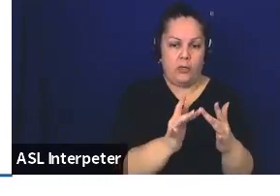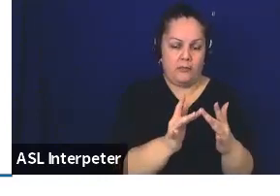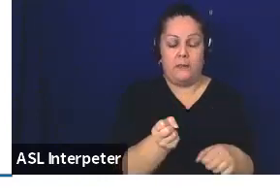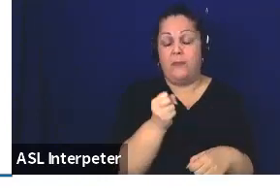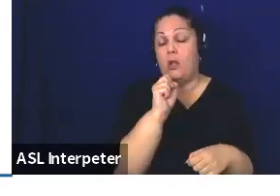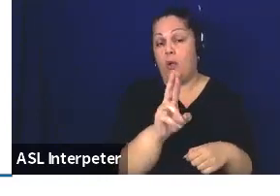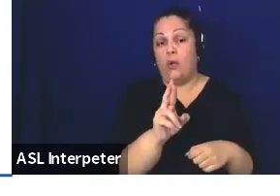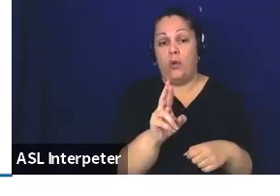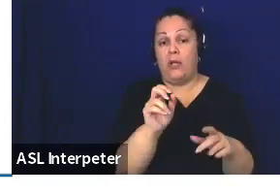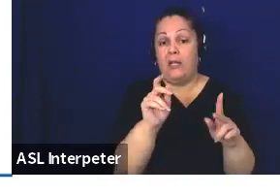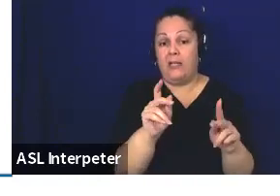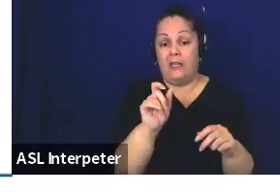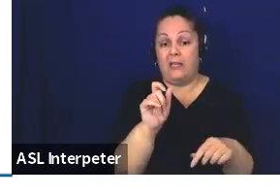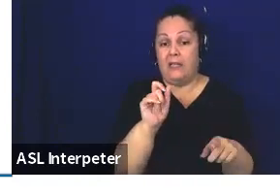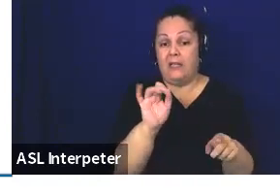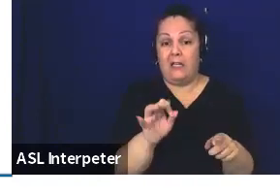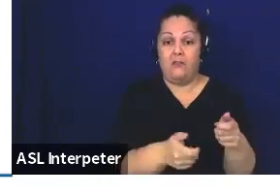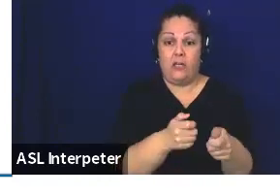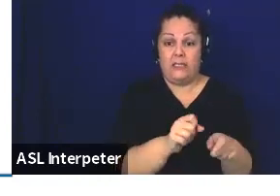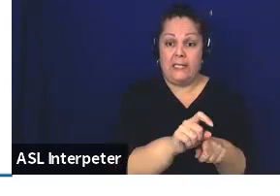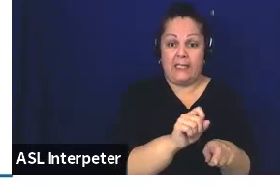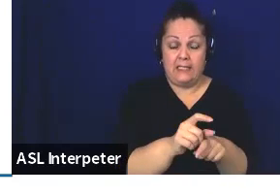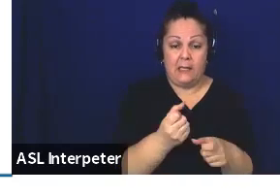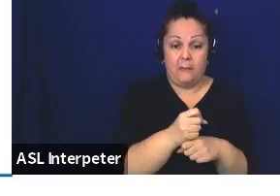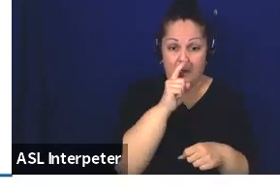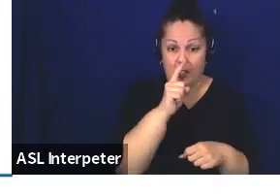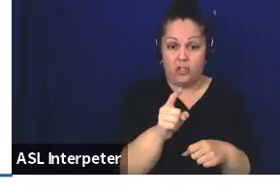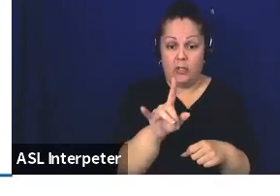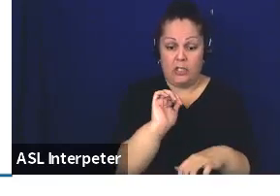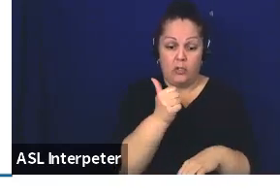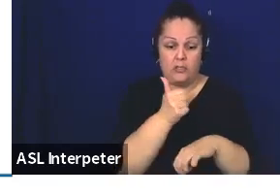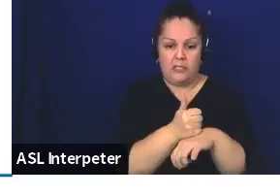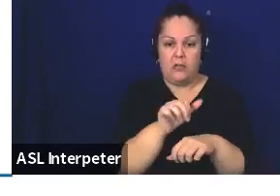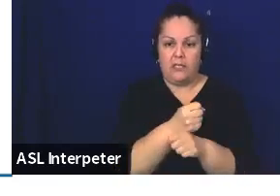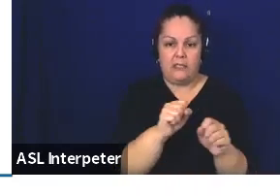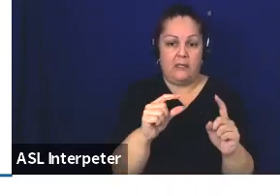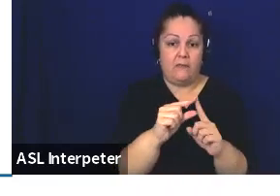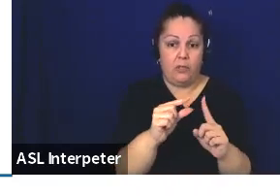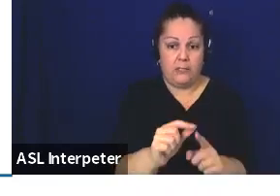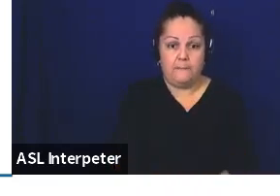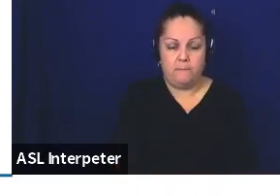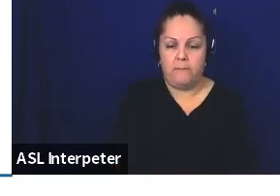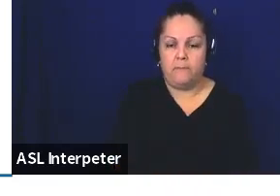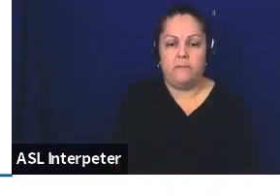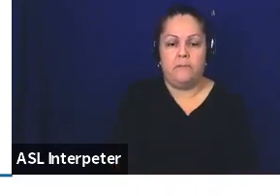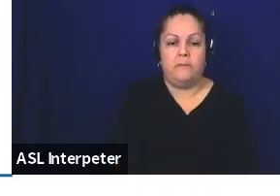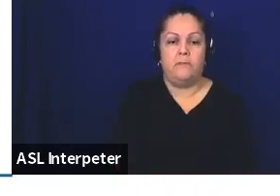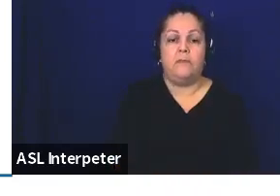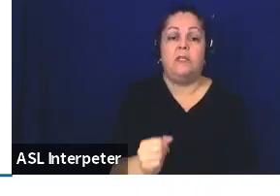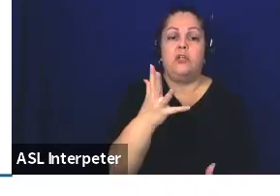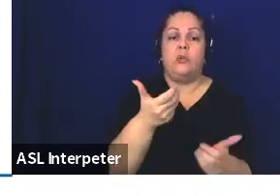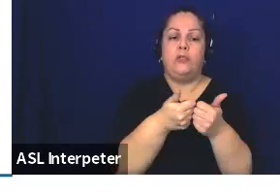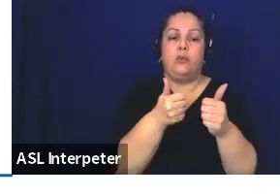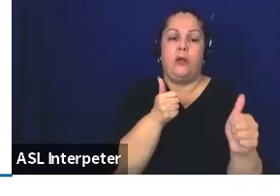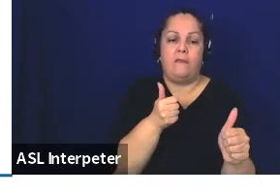if you are engaging via texting, making sure that you're setting up those safe words. Next, you want to avoid recreating